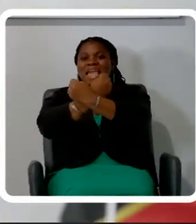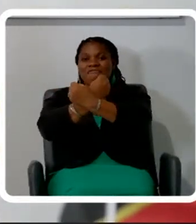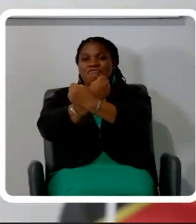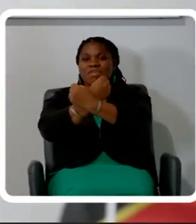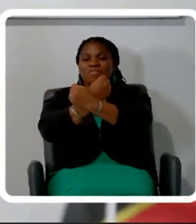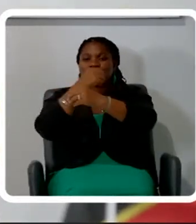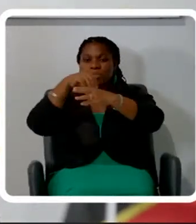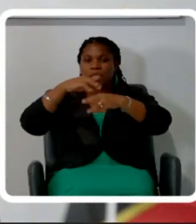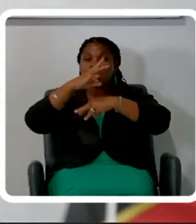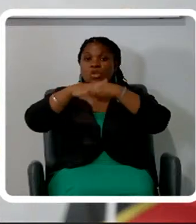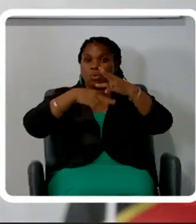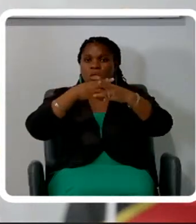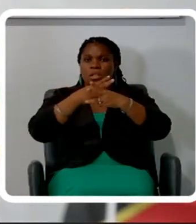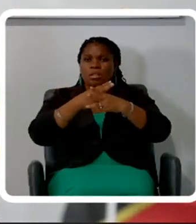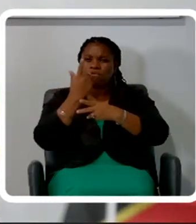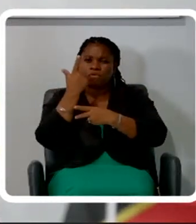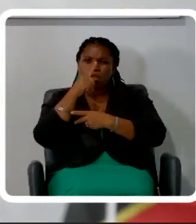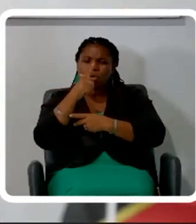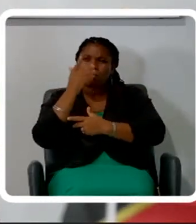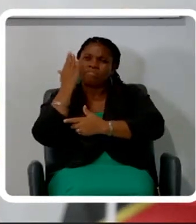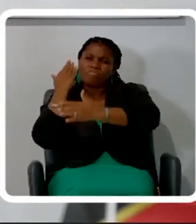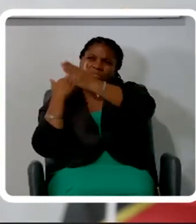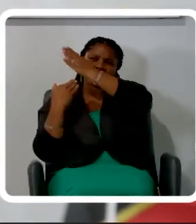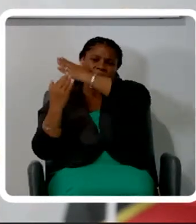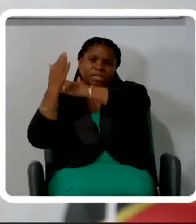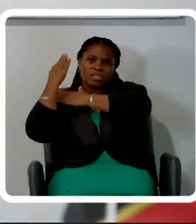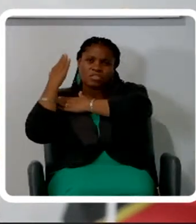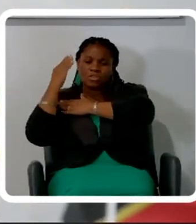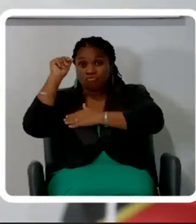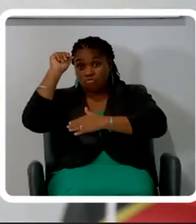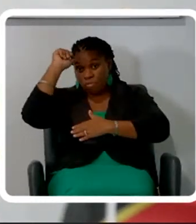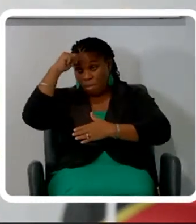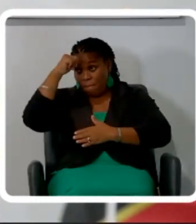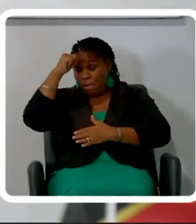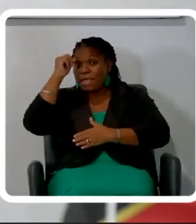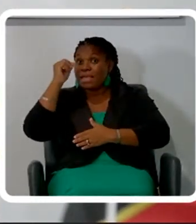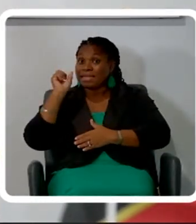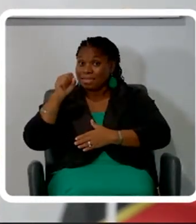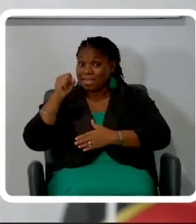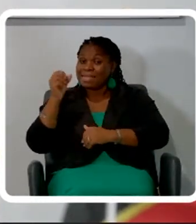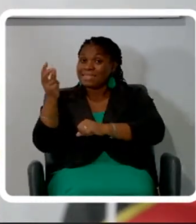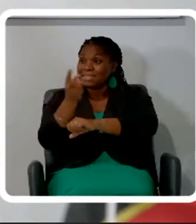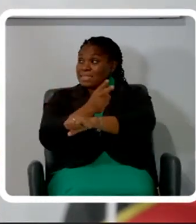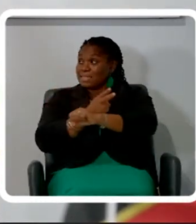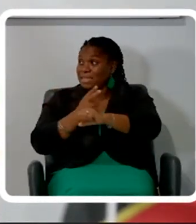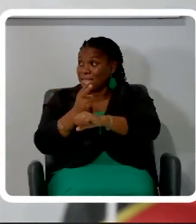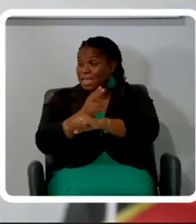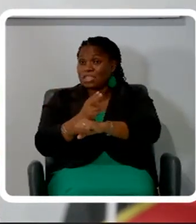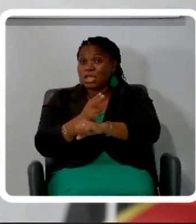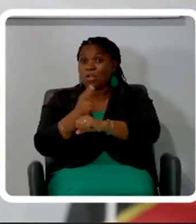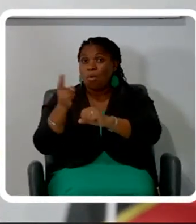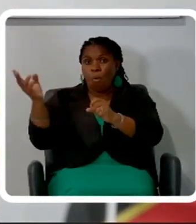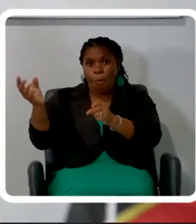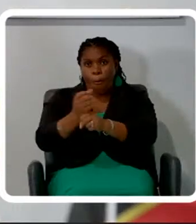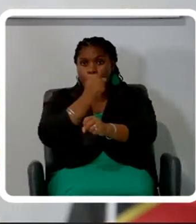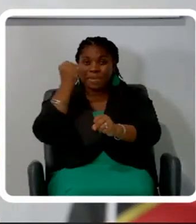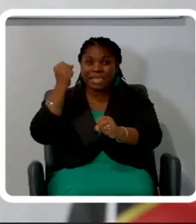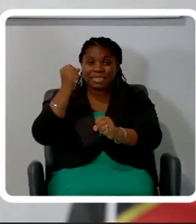If we look at history, remember that it were the Haitians who beat Napoleon. They beat